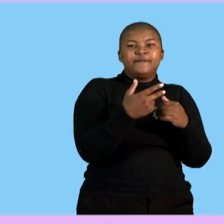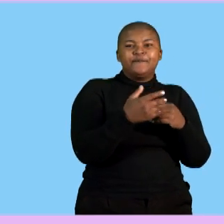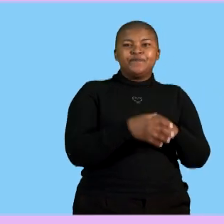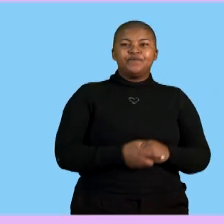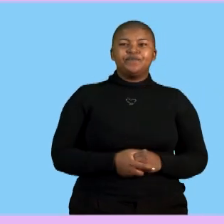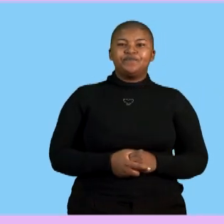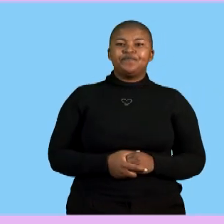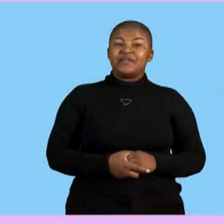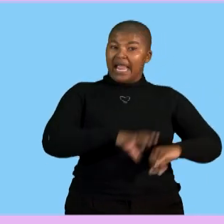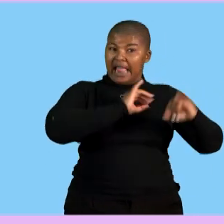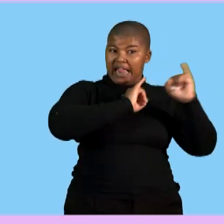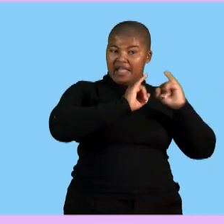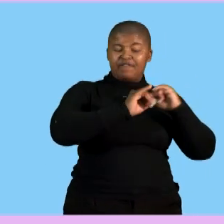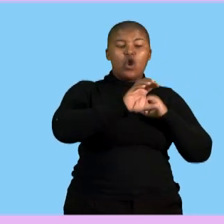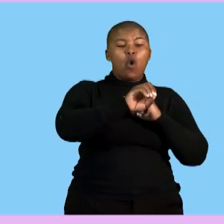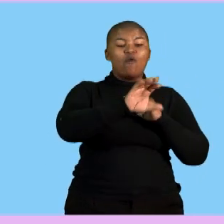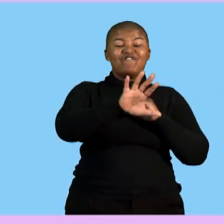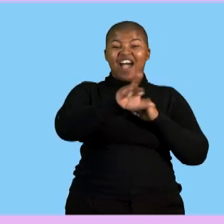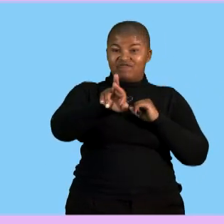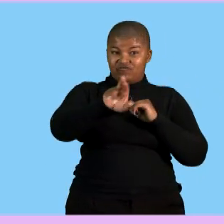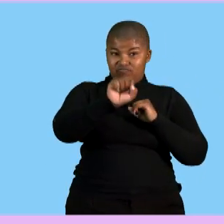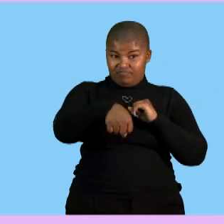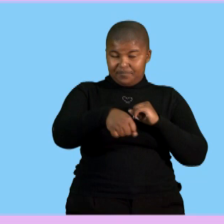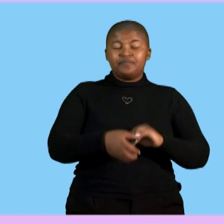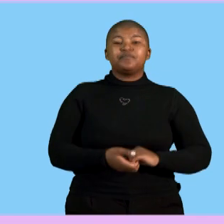of 11.05 rand.